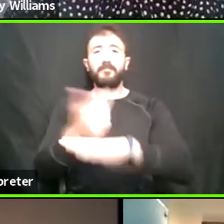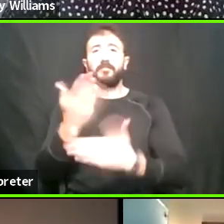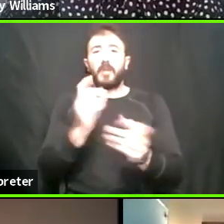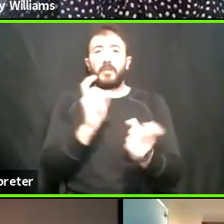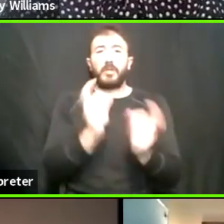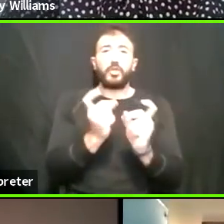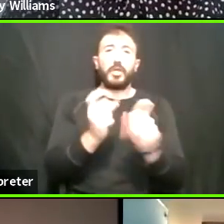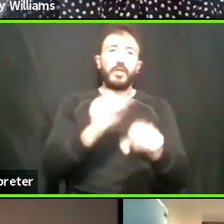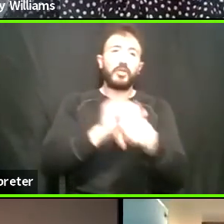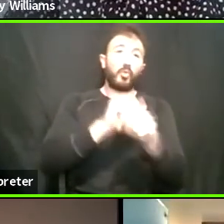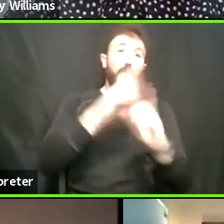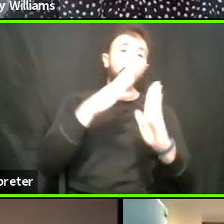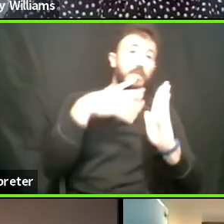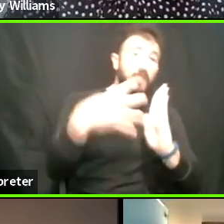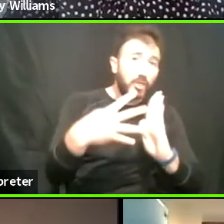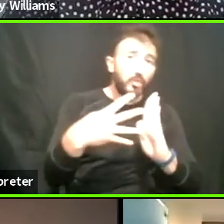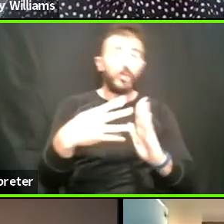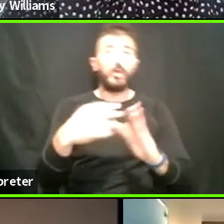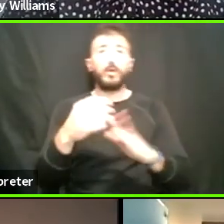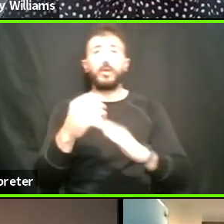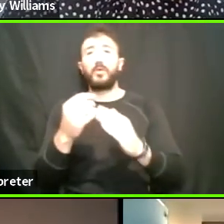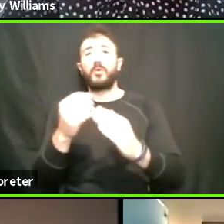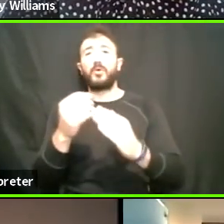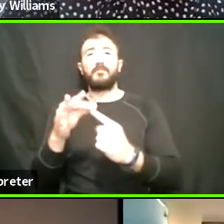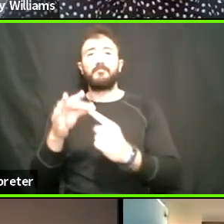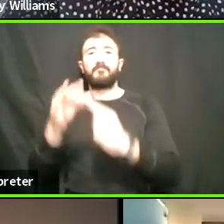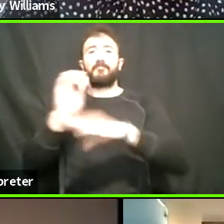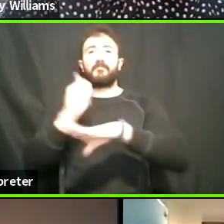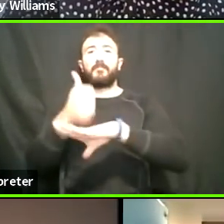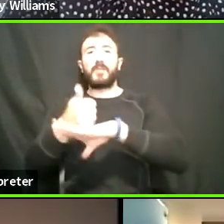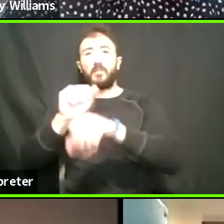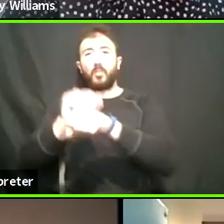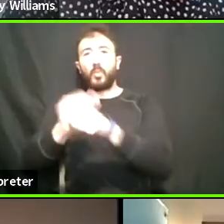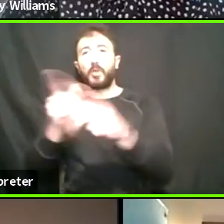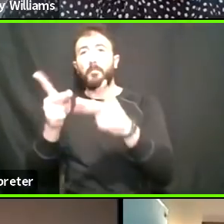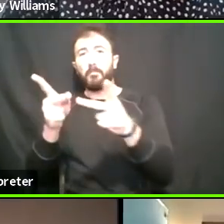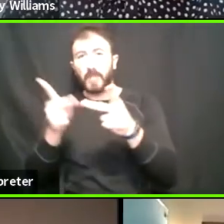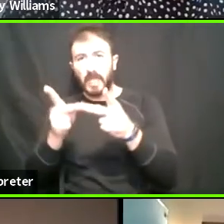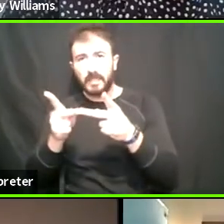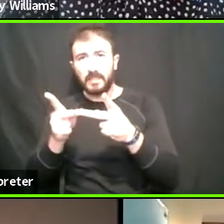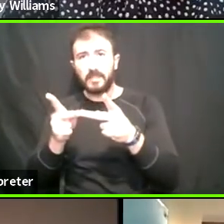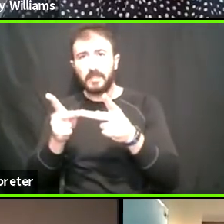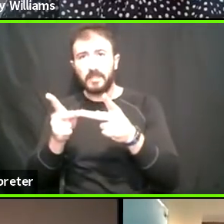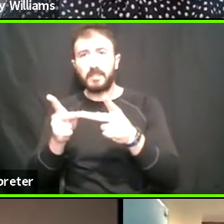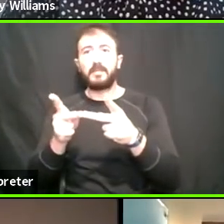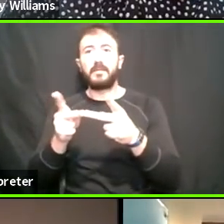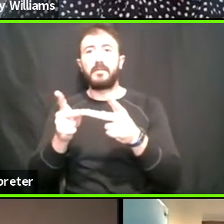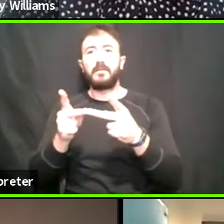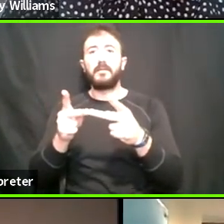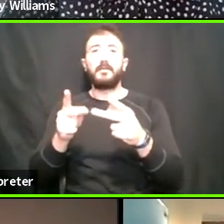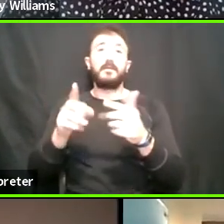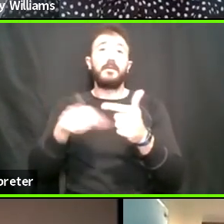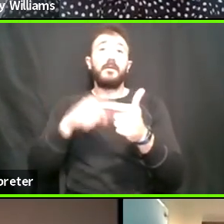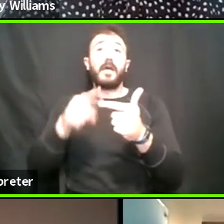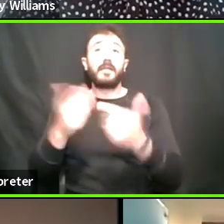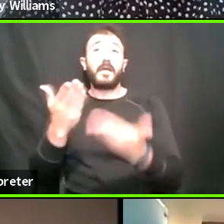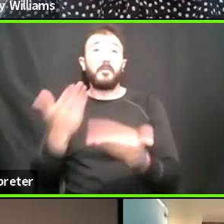schedule or some other modification, and then we'll look at alternative work